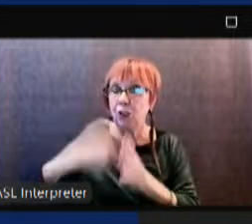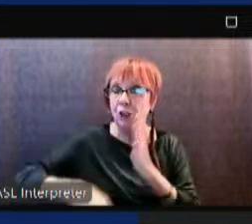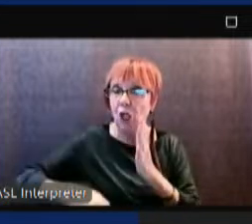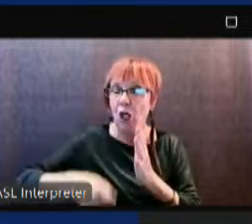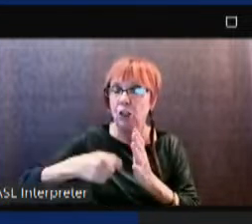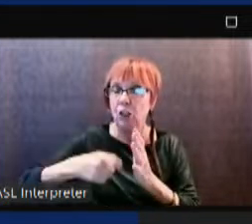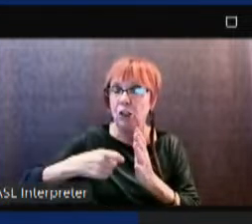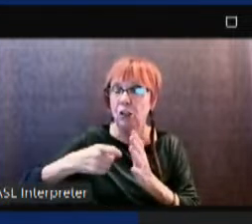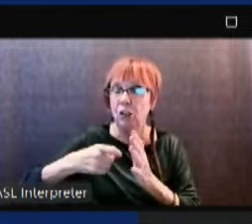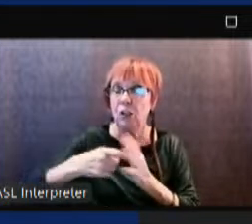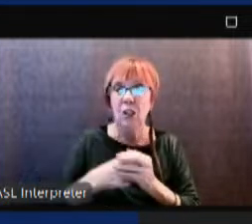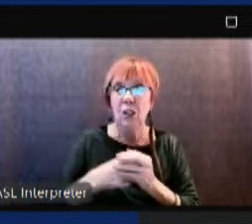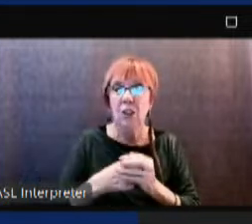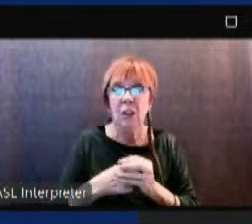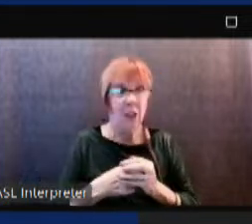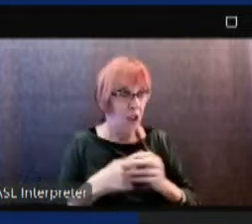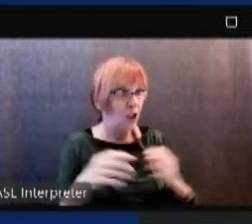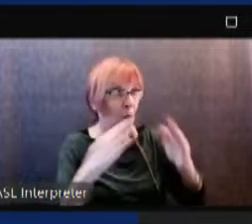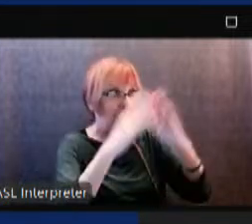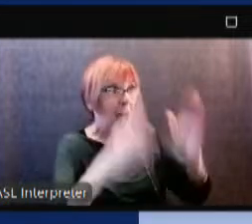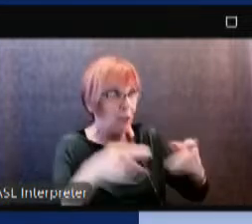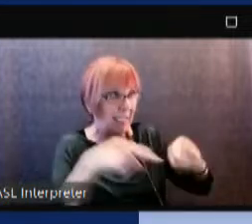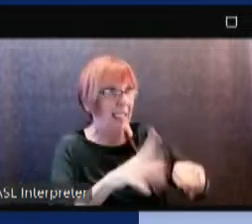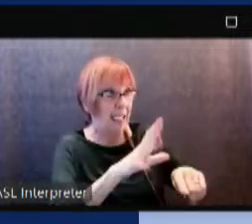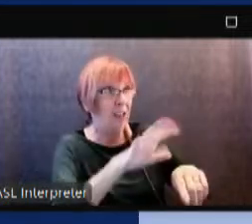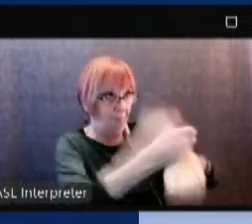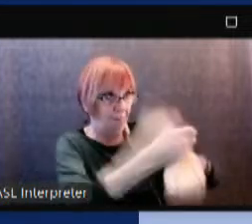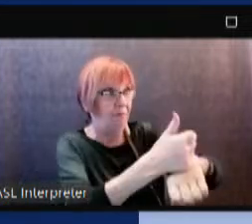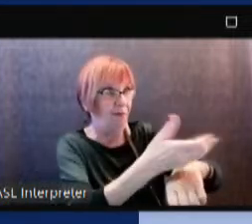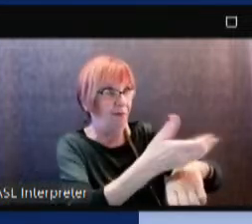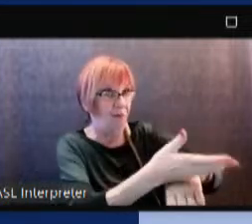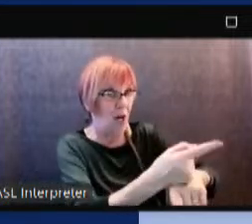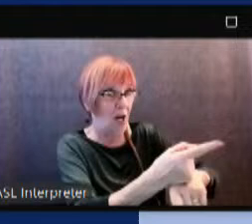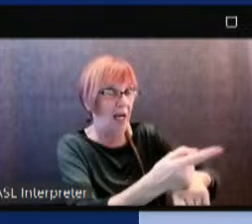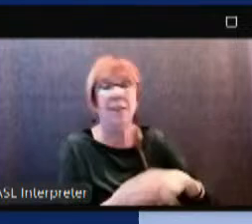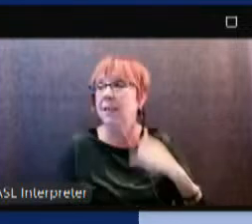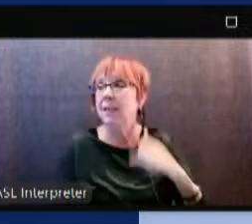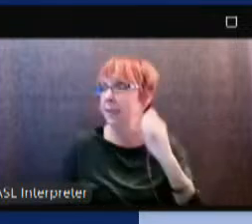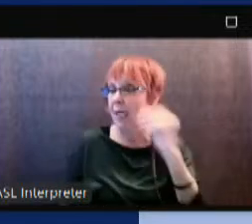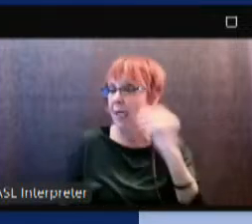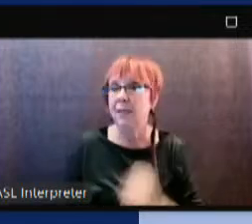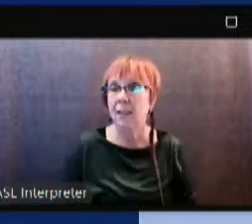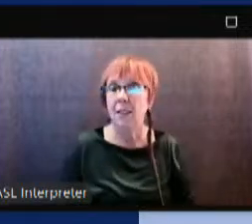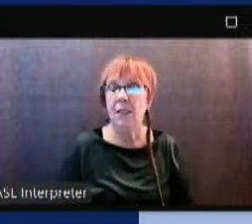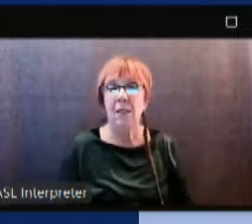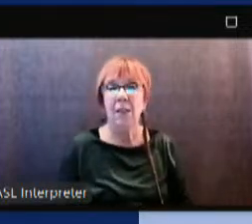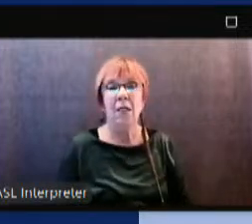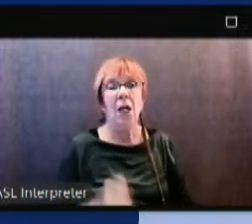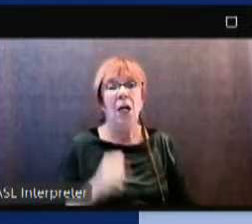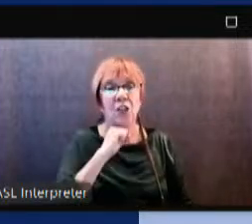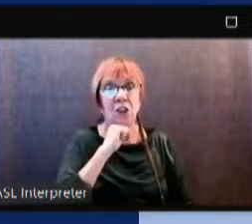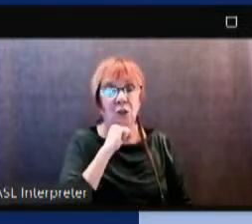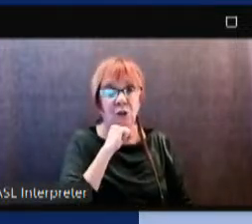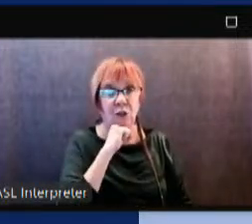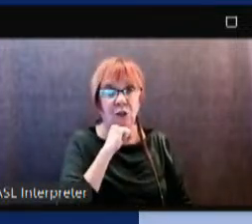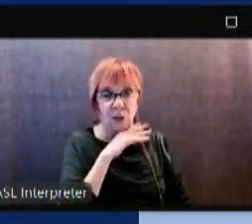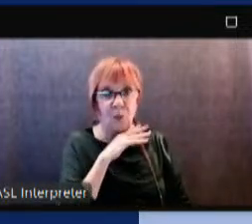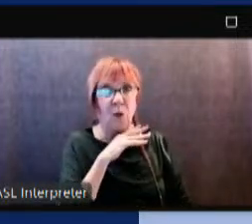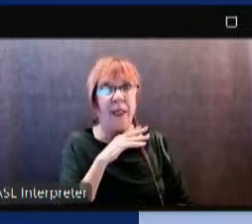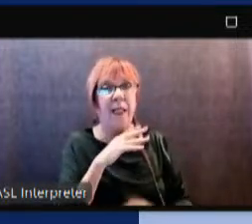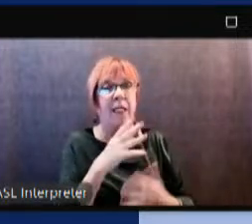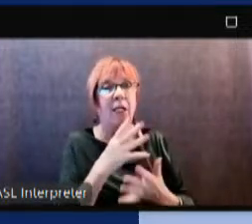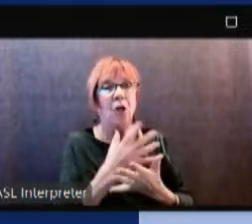Yes. Well, I think so the debris removal is only for the homes that have